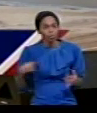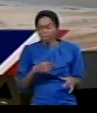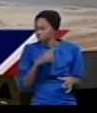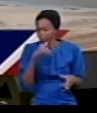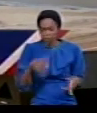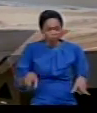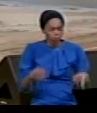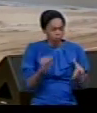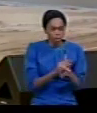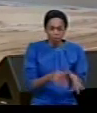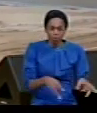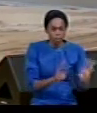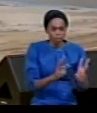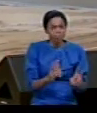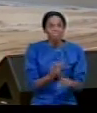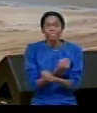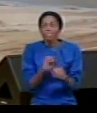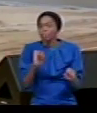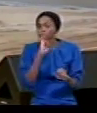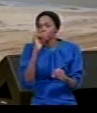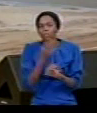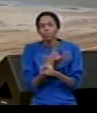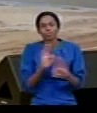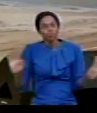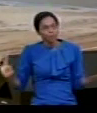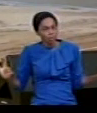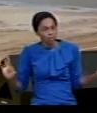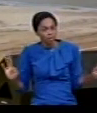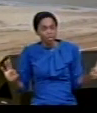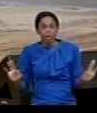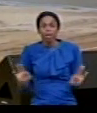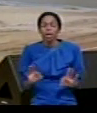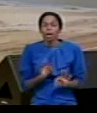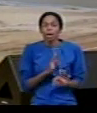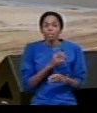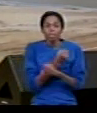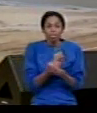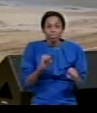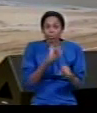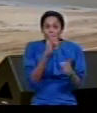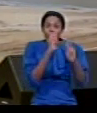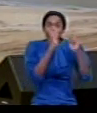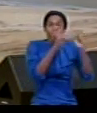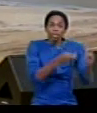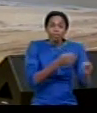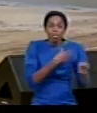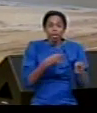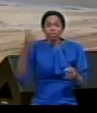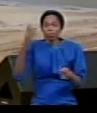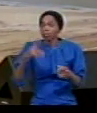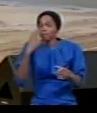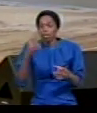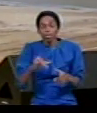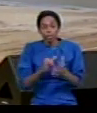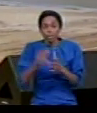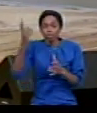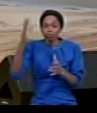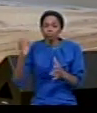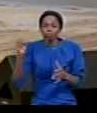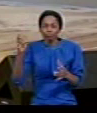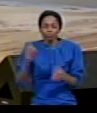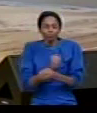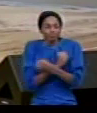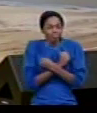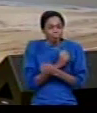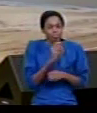is free. Salvation is a gift. And the Lord had said, for God so loved the world that he gave his